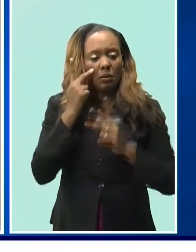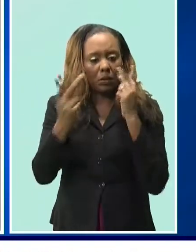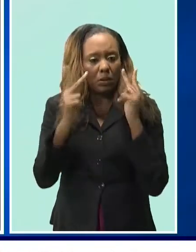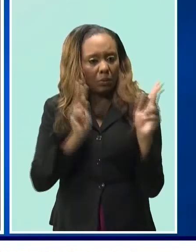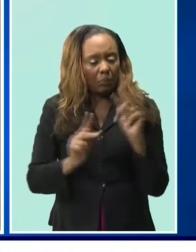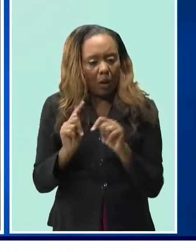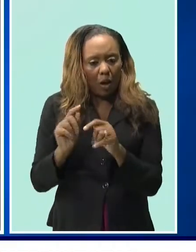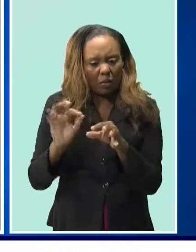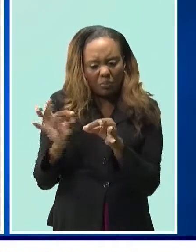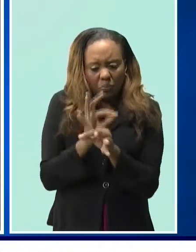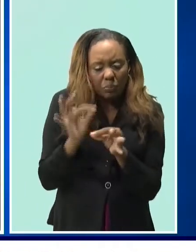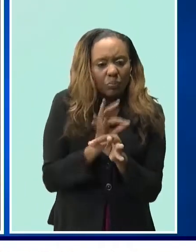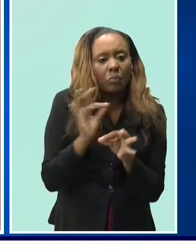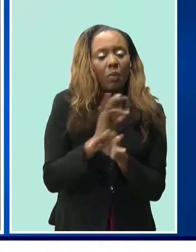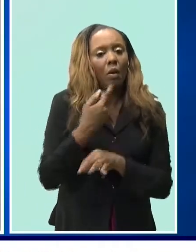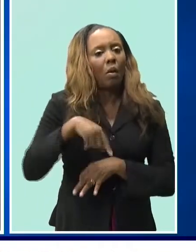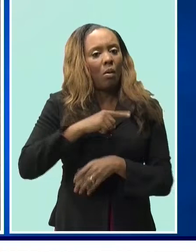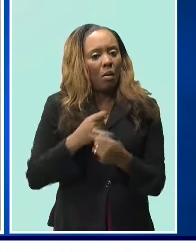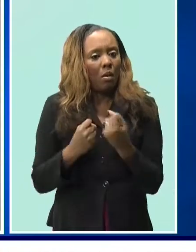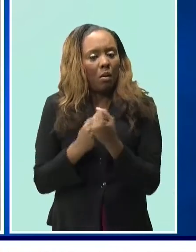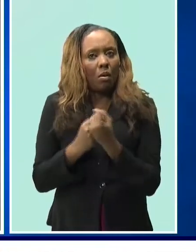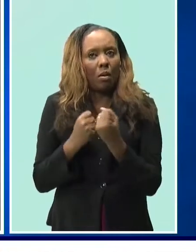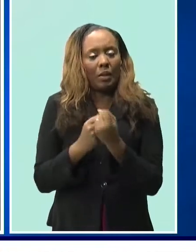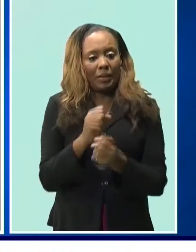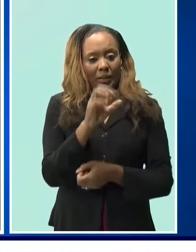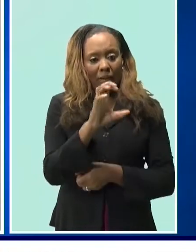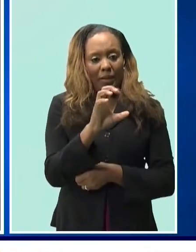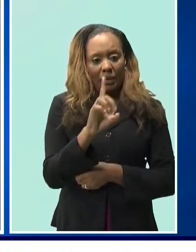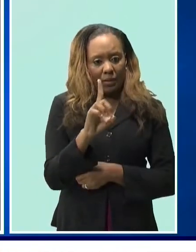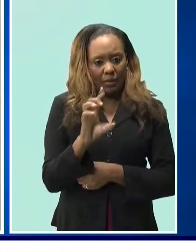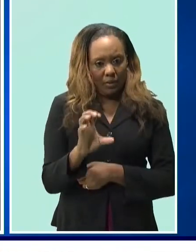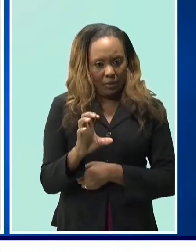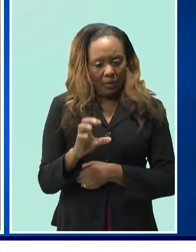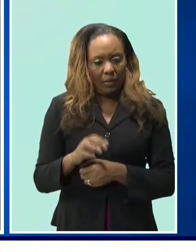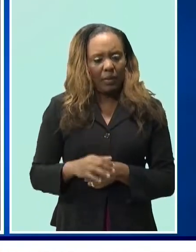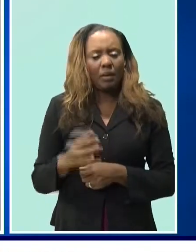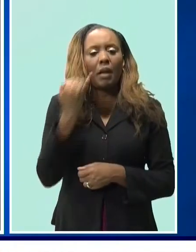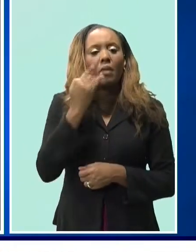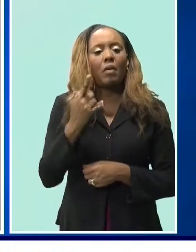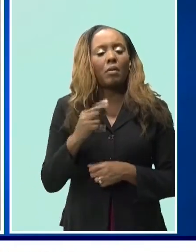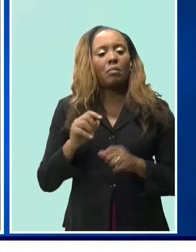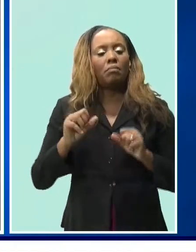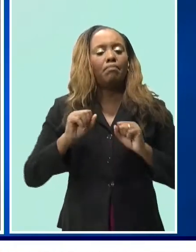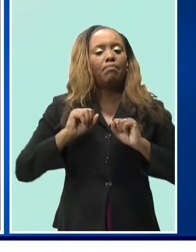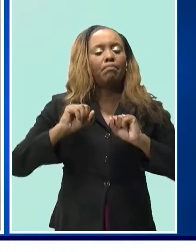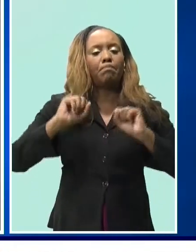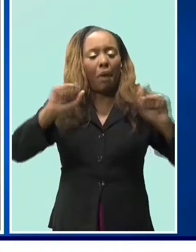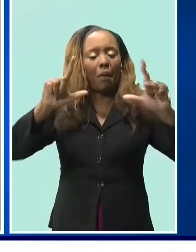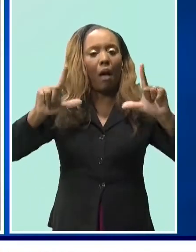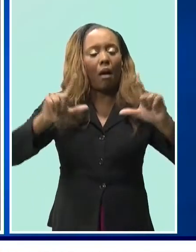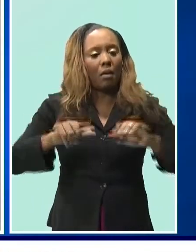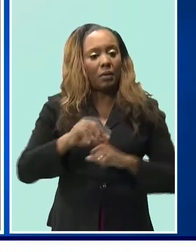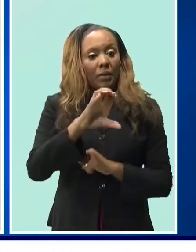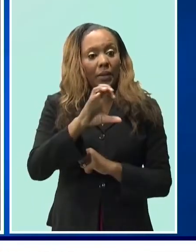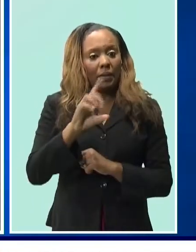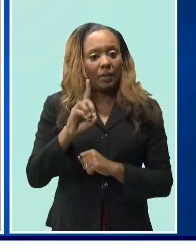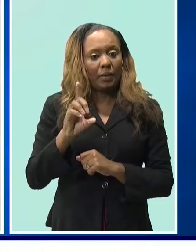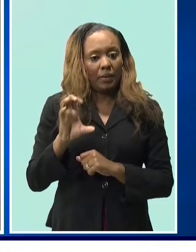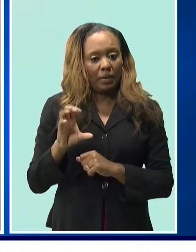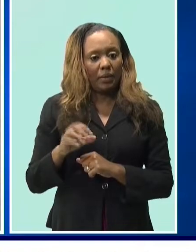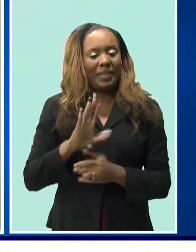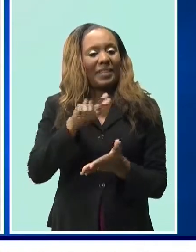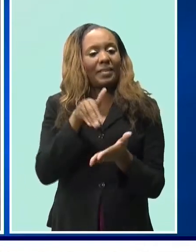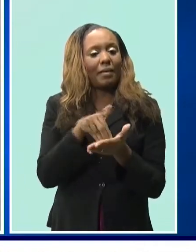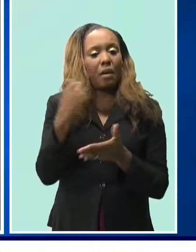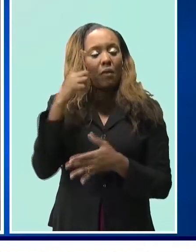The Ministry of Health supports the CDC guidelines. So if you go to the United States Centers for